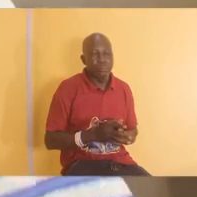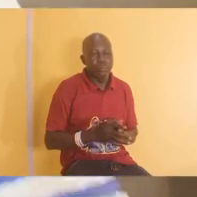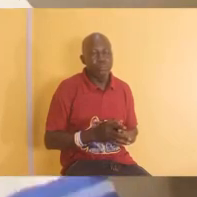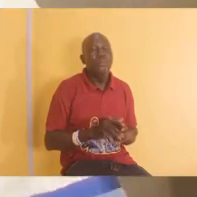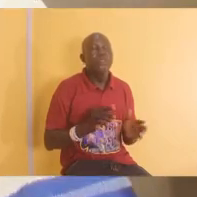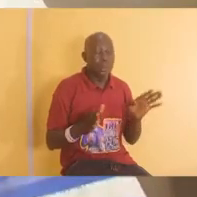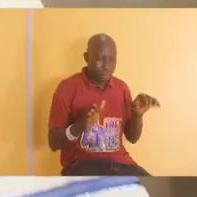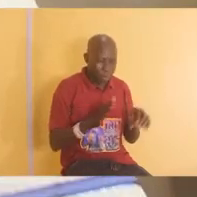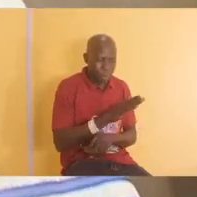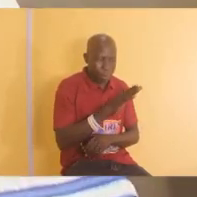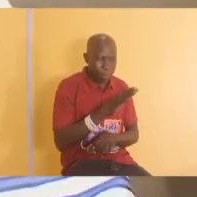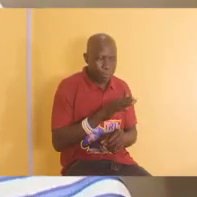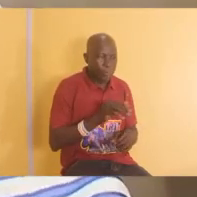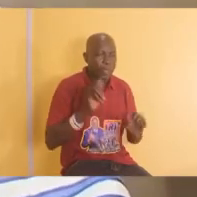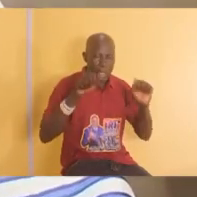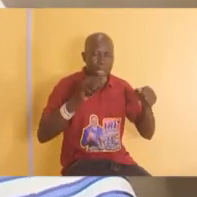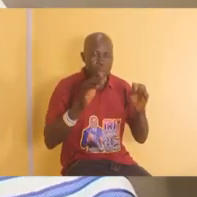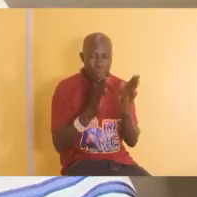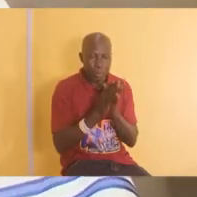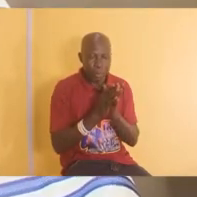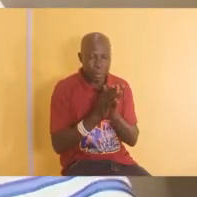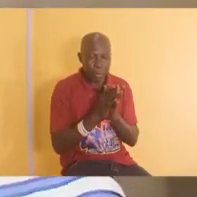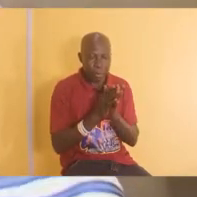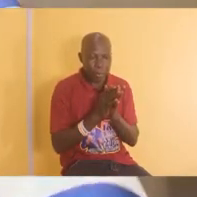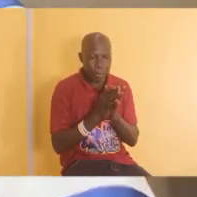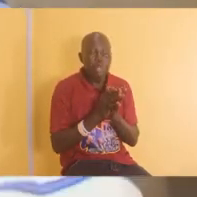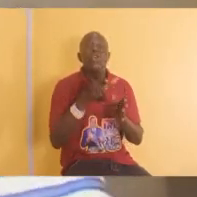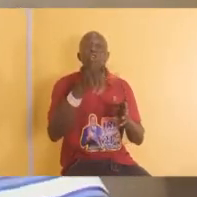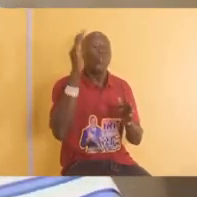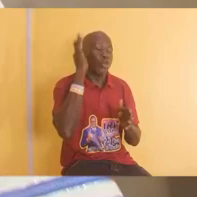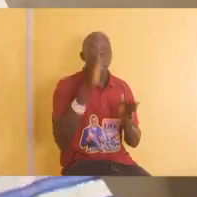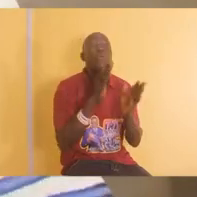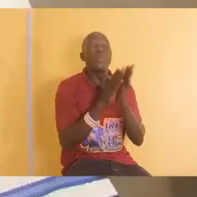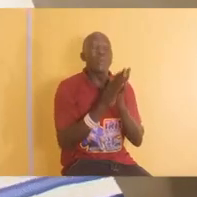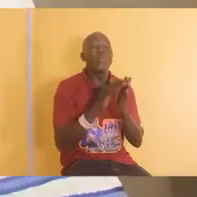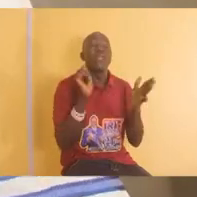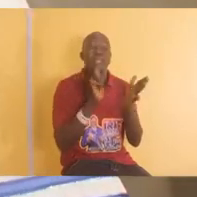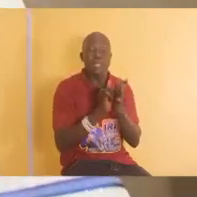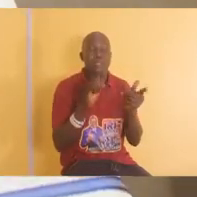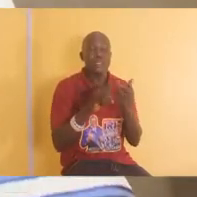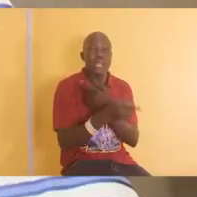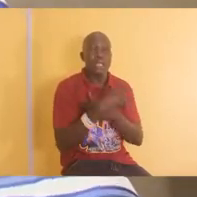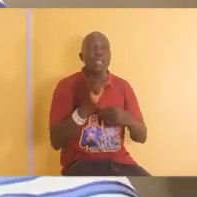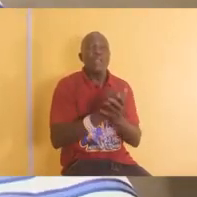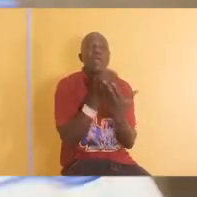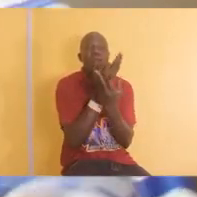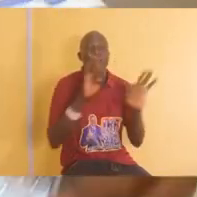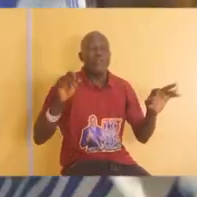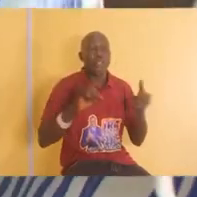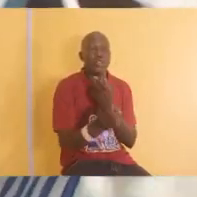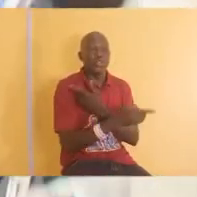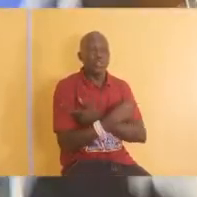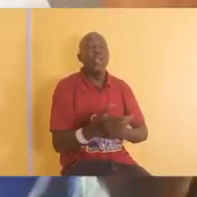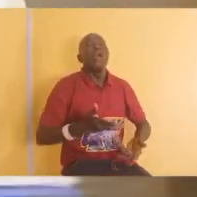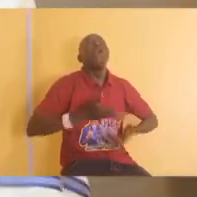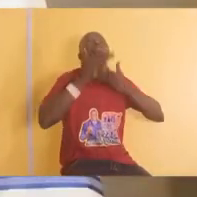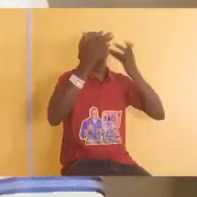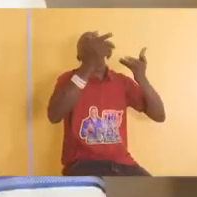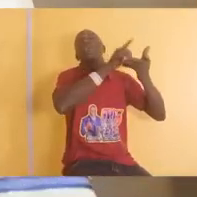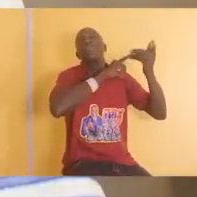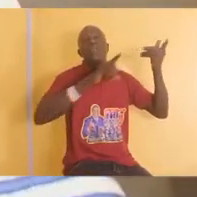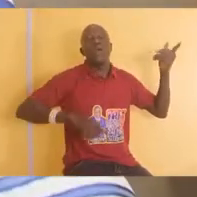is enough so le gbadua can you pray e gbadua de bi pe you pray to instead that wa bole ni you be free today pariwo